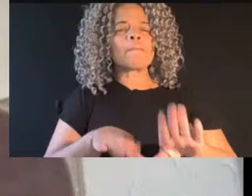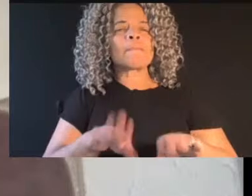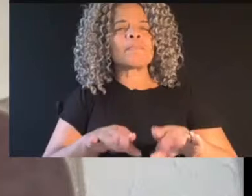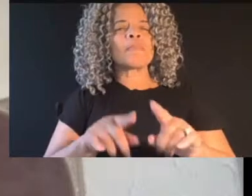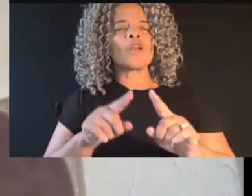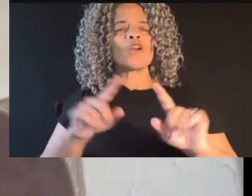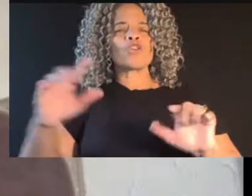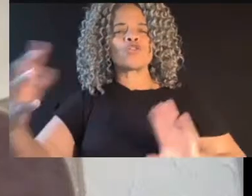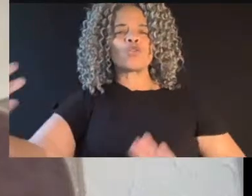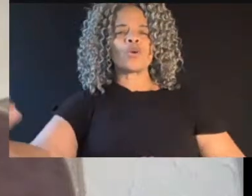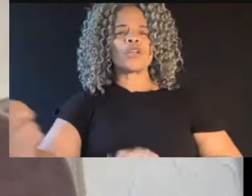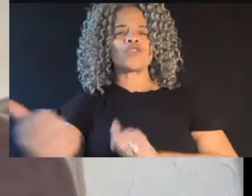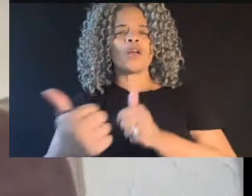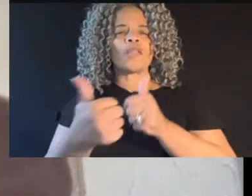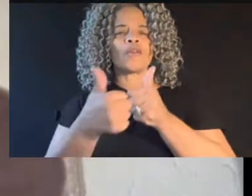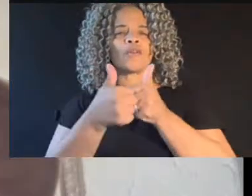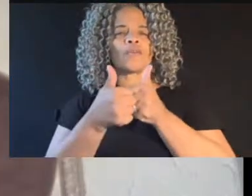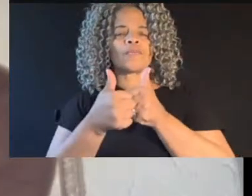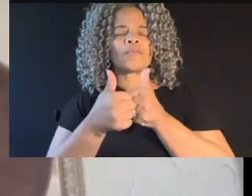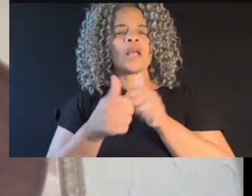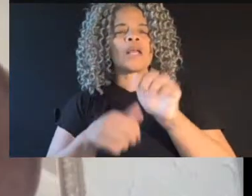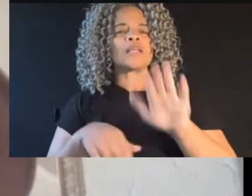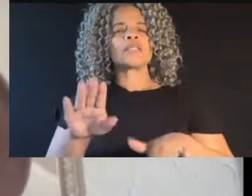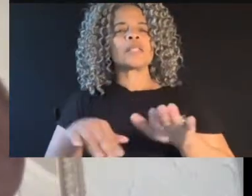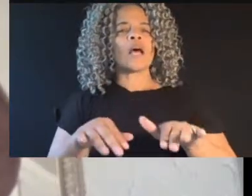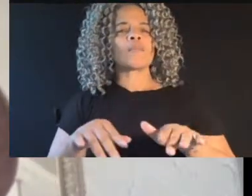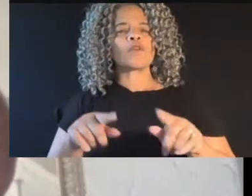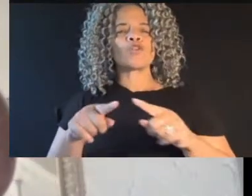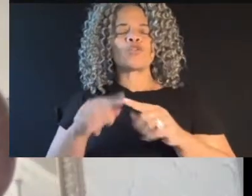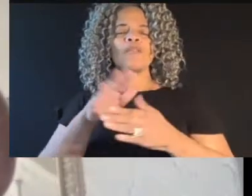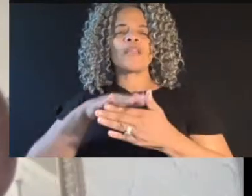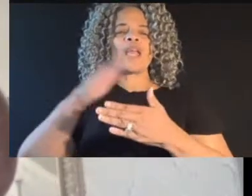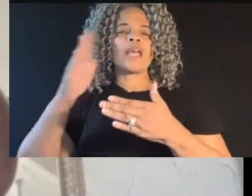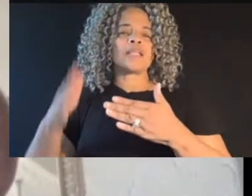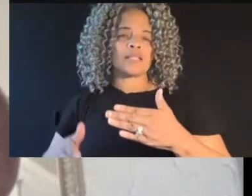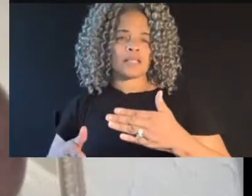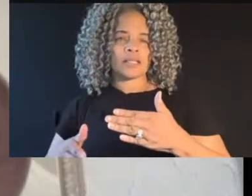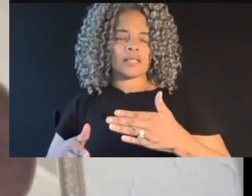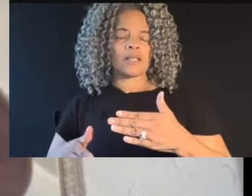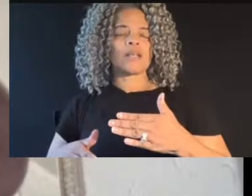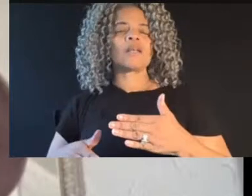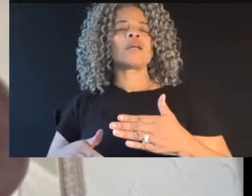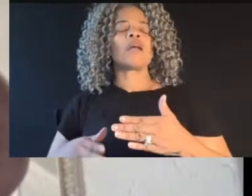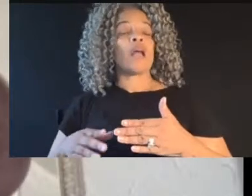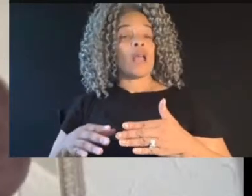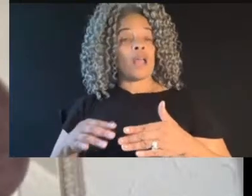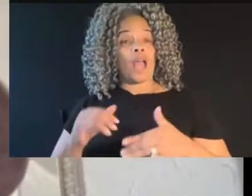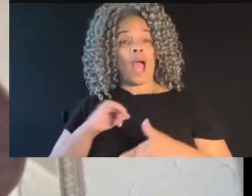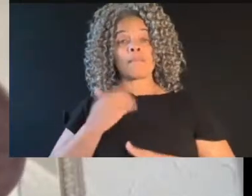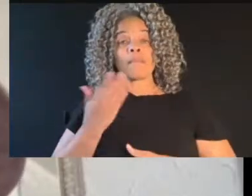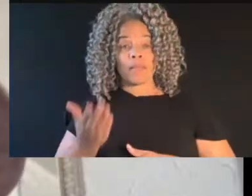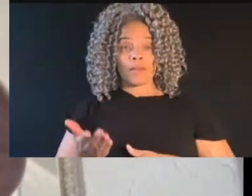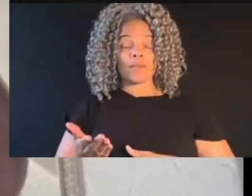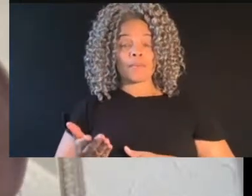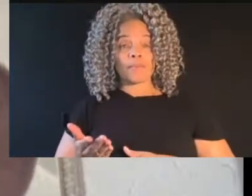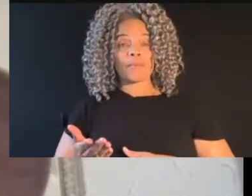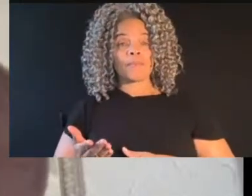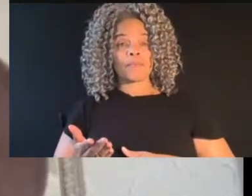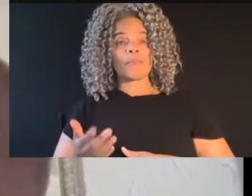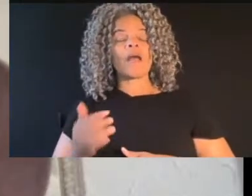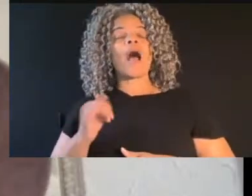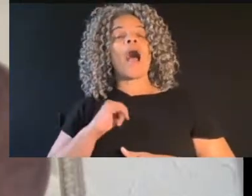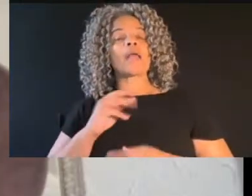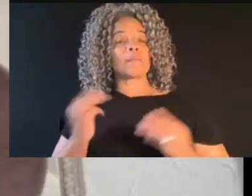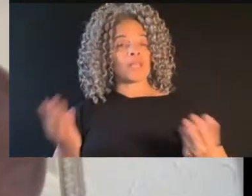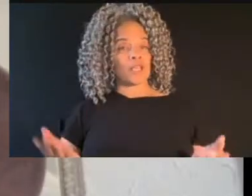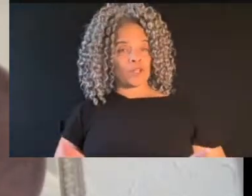other, steps toward the end. And I am there. I am